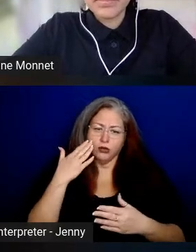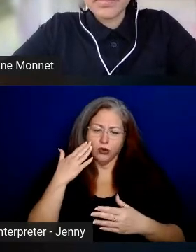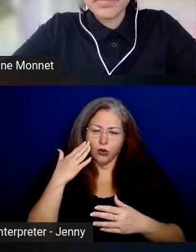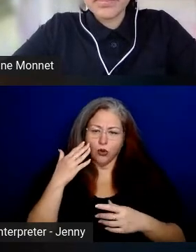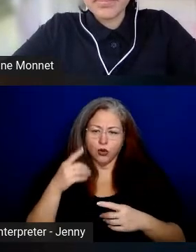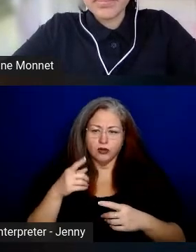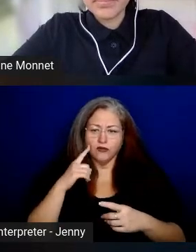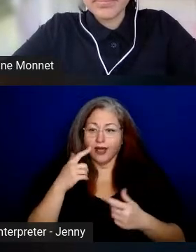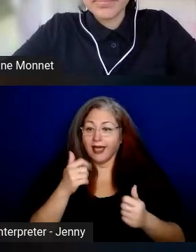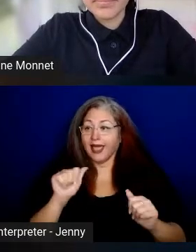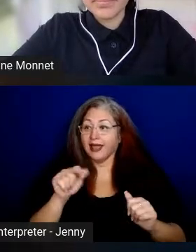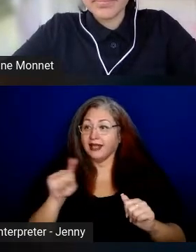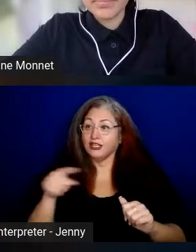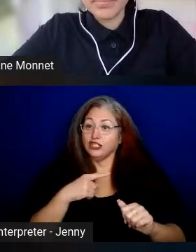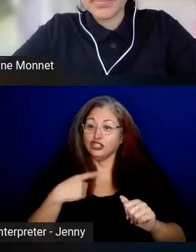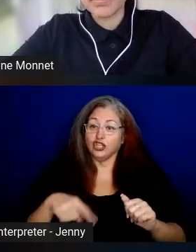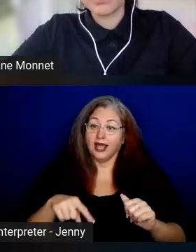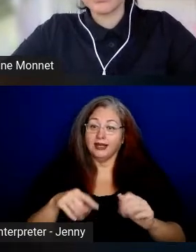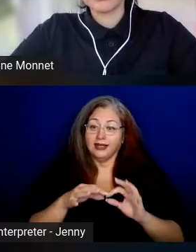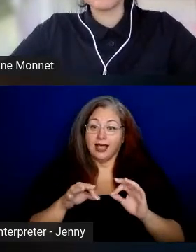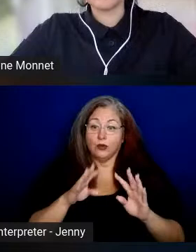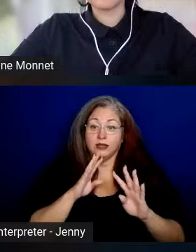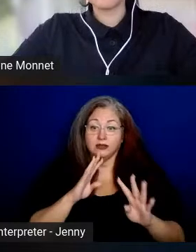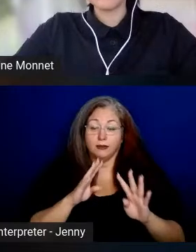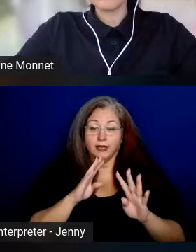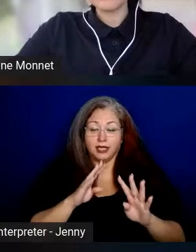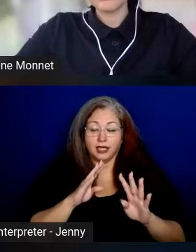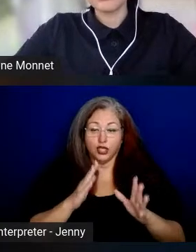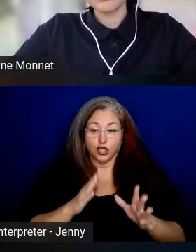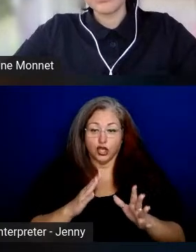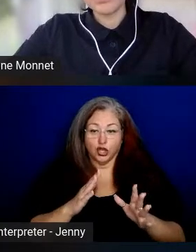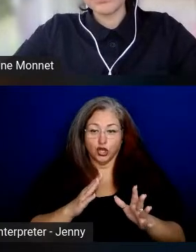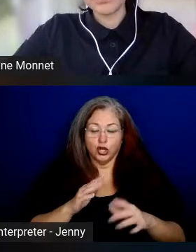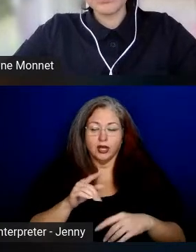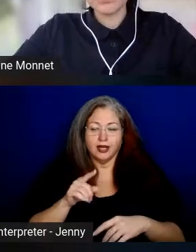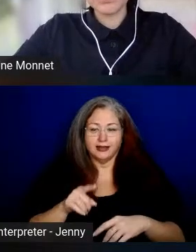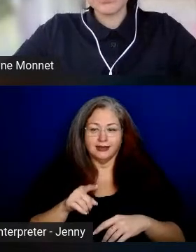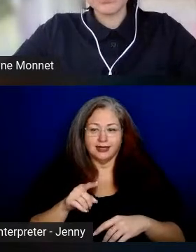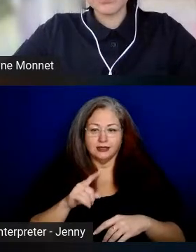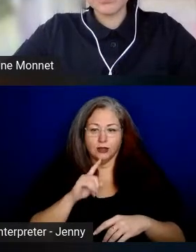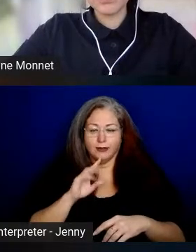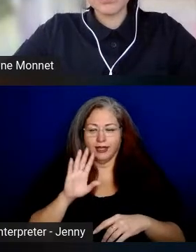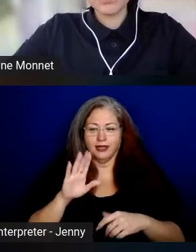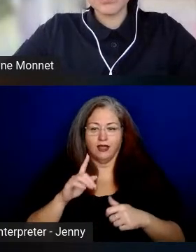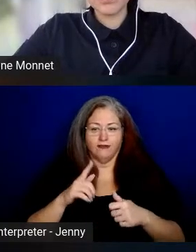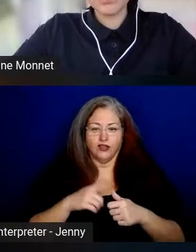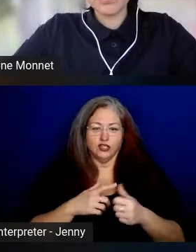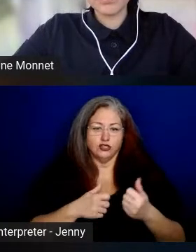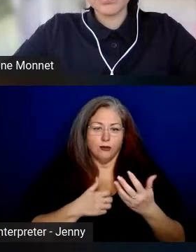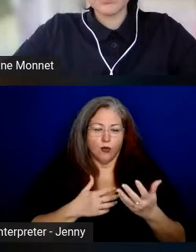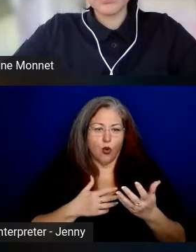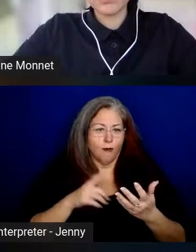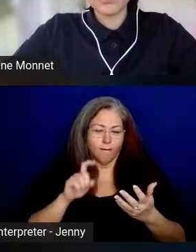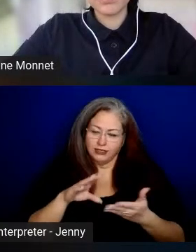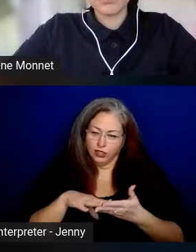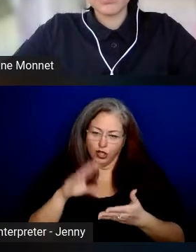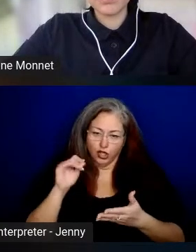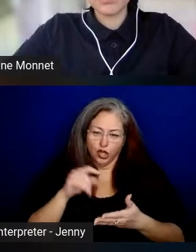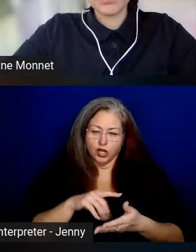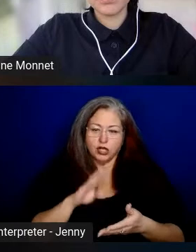any Chinese language speaker, this is going to be the very first poem that you learn, and it's